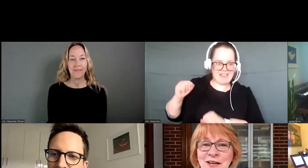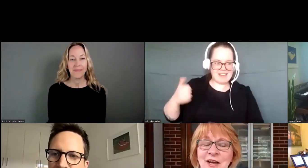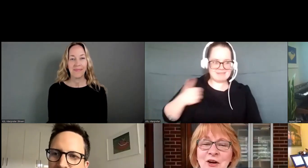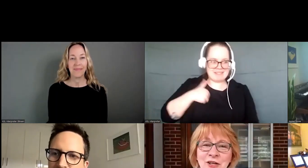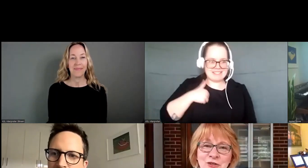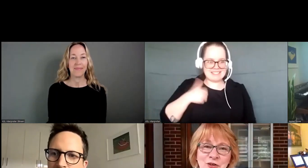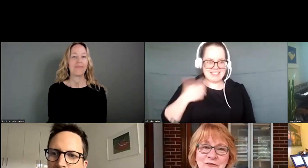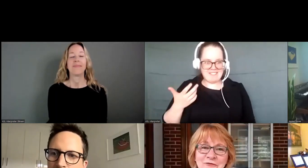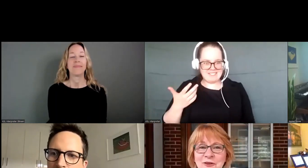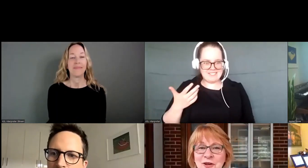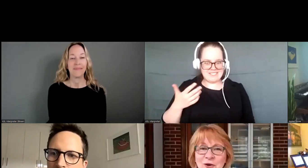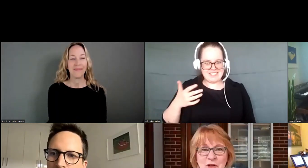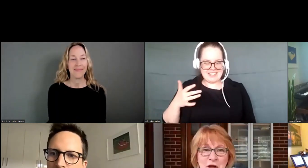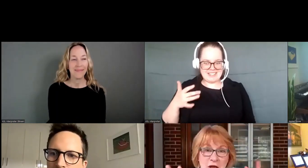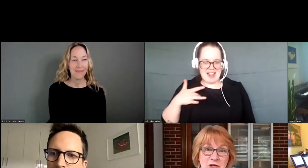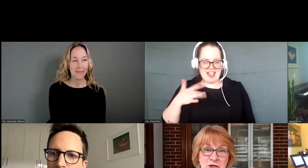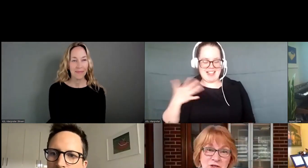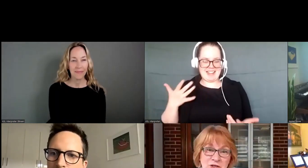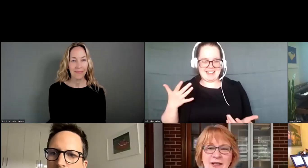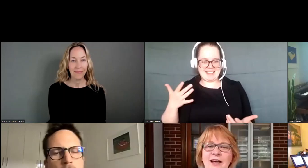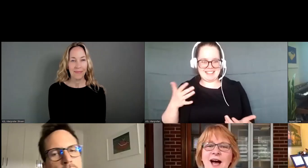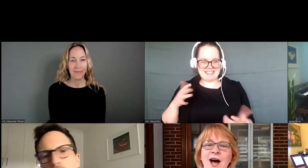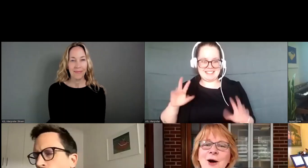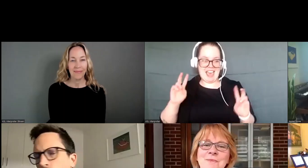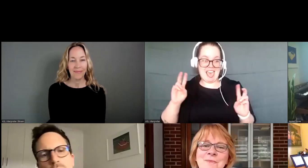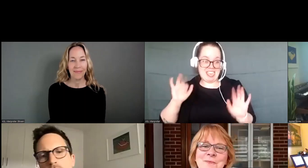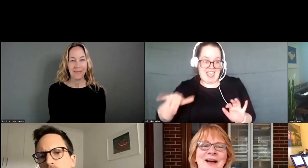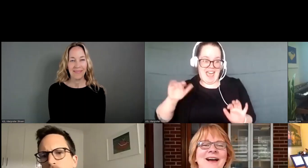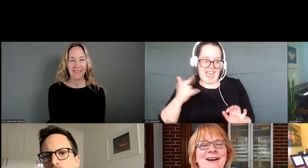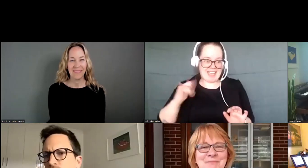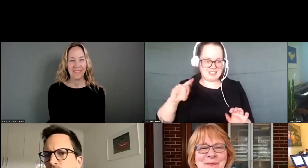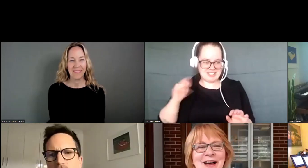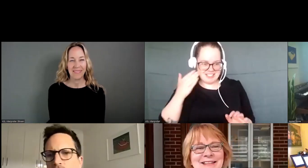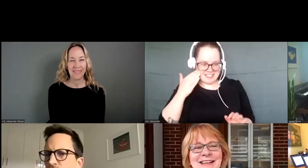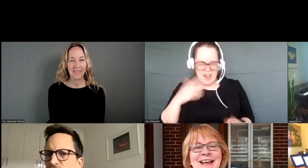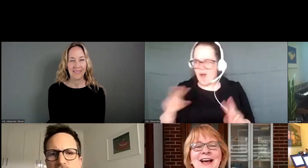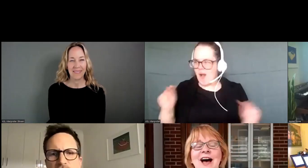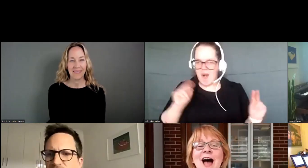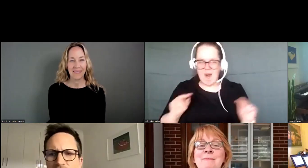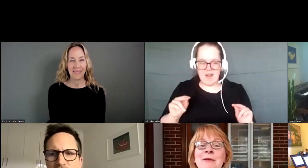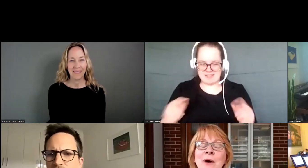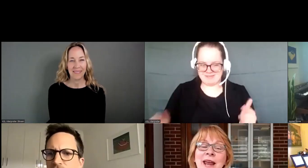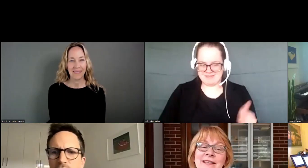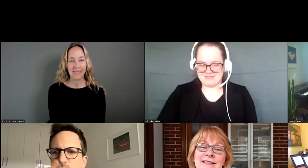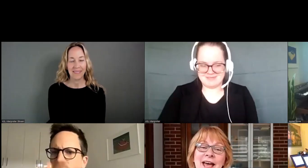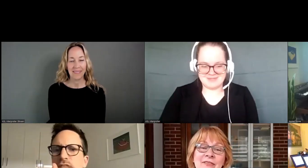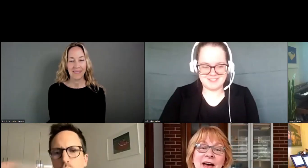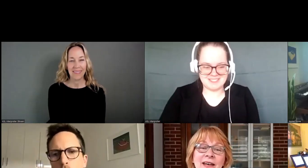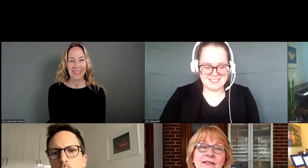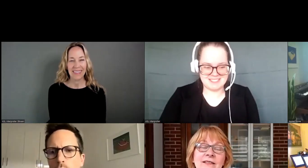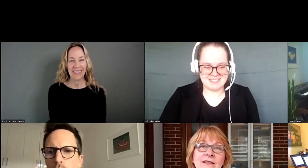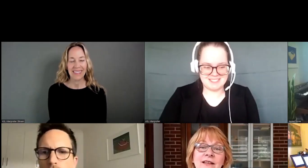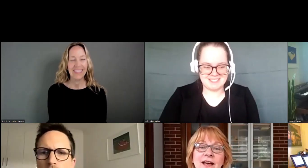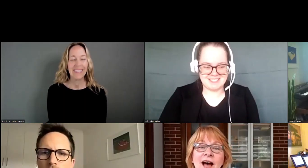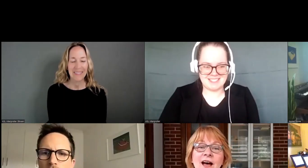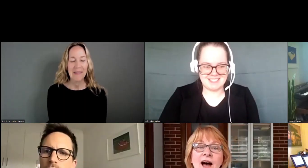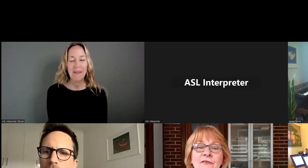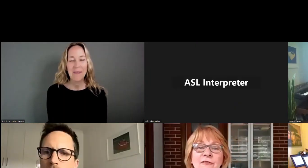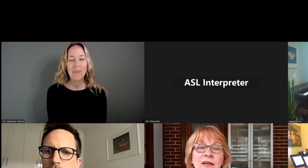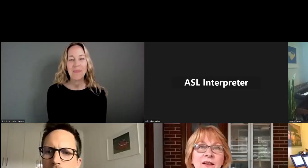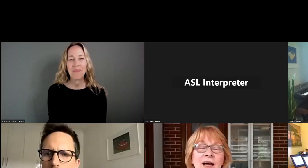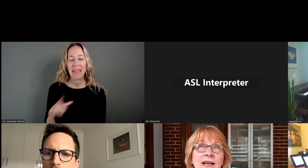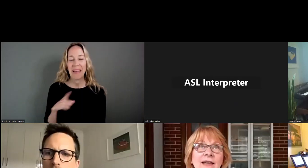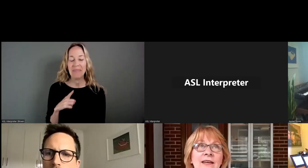sort of a caricature of, the agent. No, I wasn't saying I that. mean, when I said that,